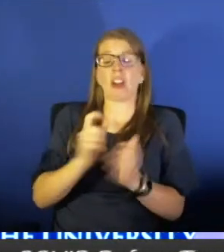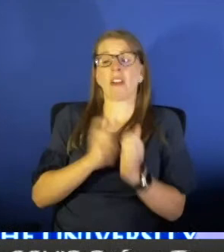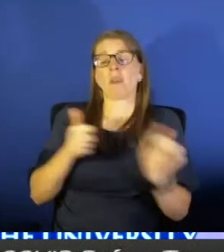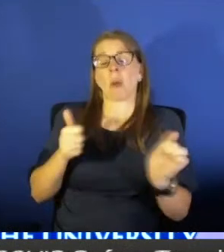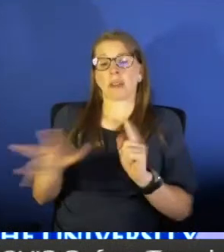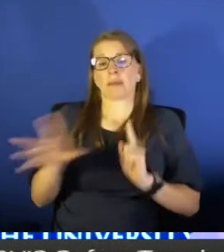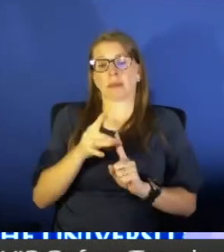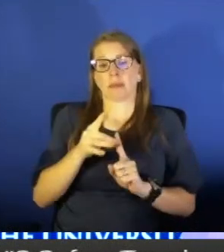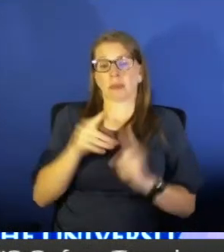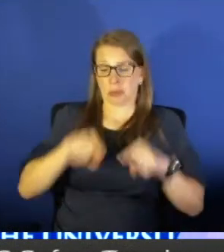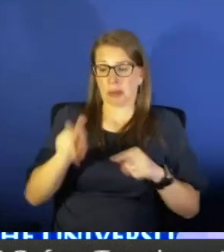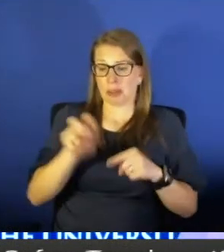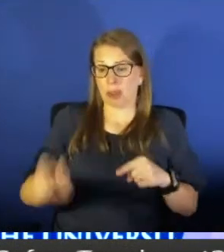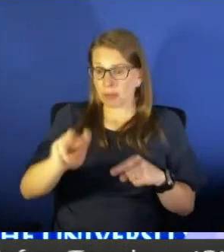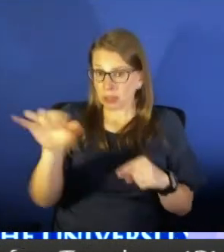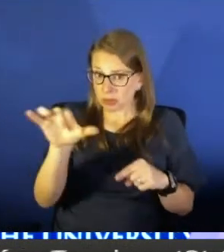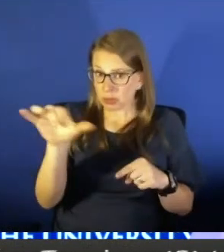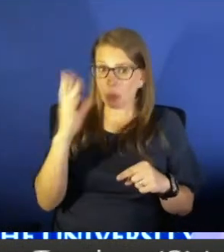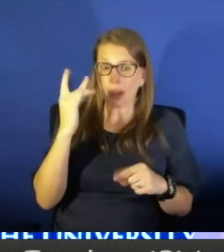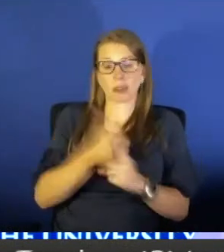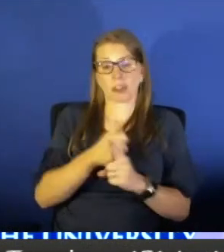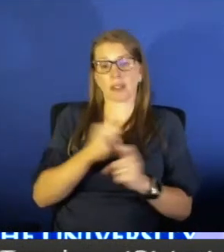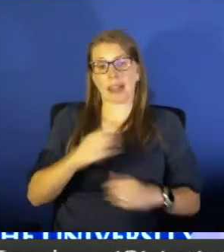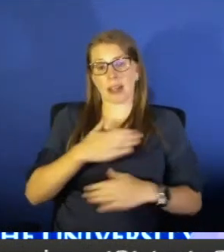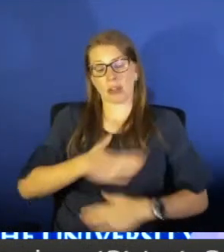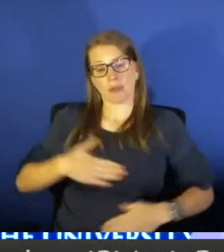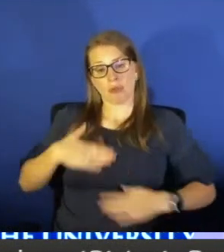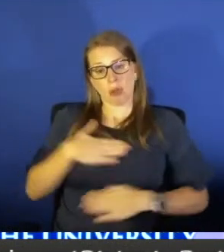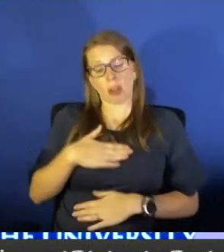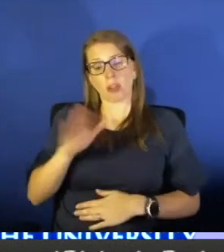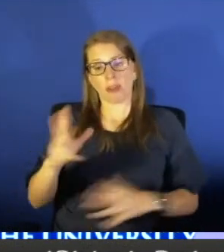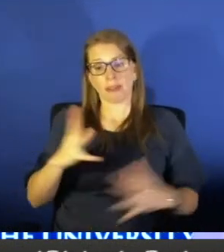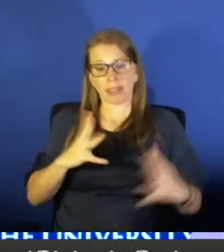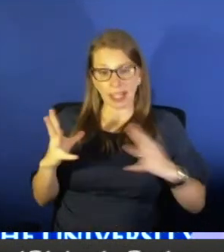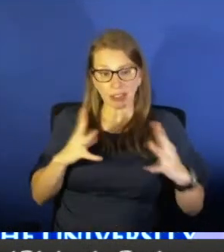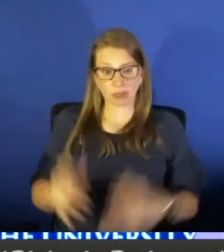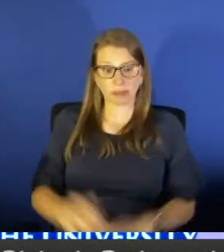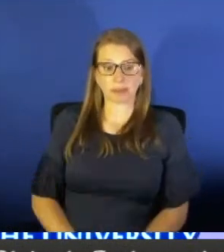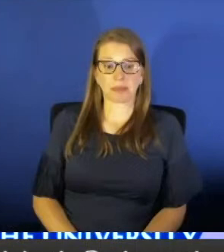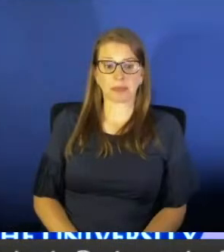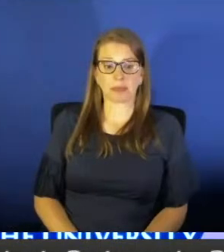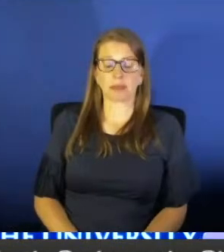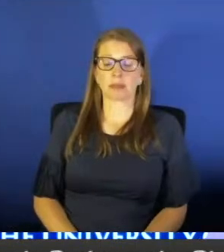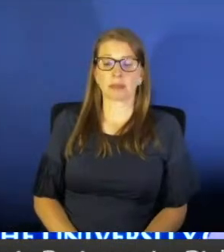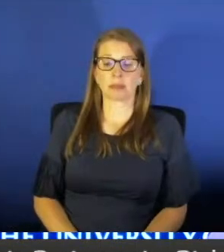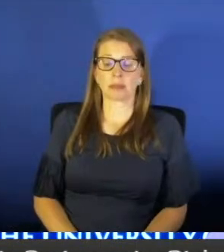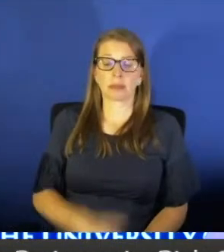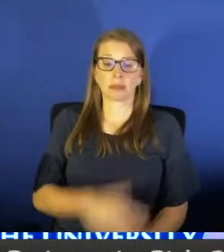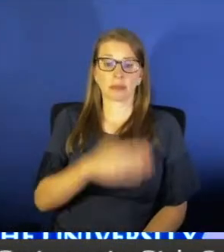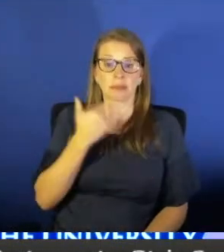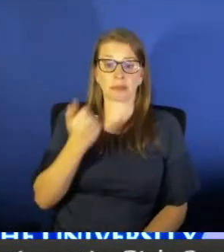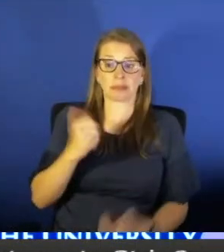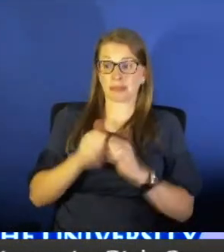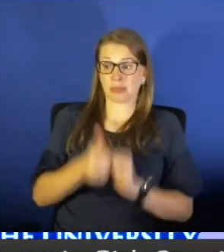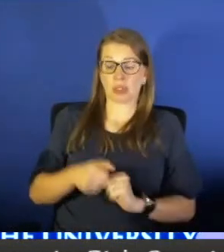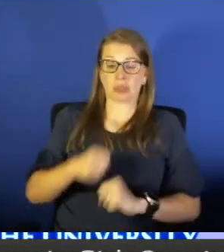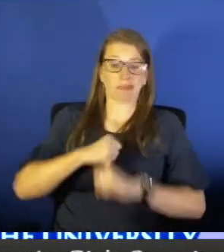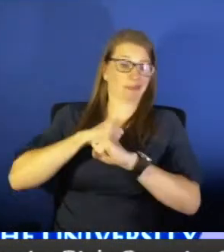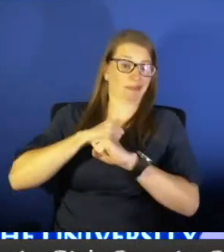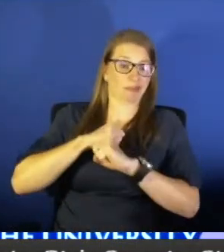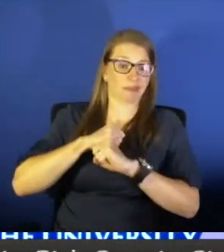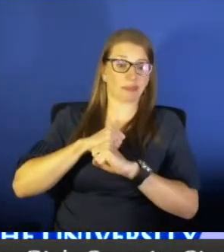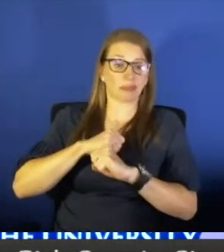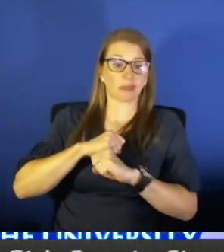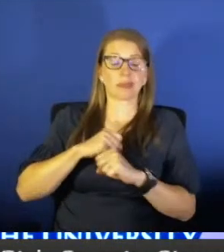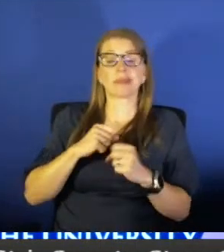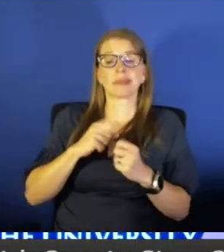traveling as well, so that you can enjoy your vacation. And one of the best methods to do that is to continue to mask in those